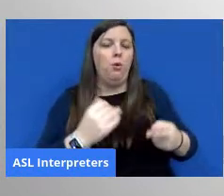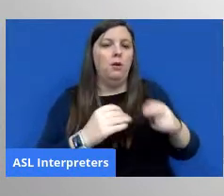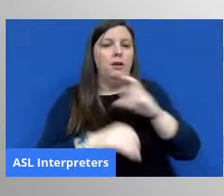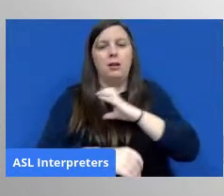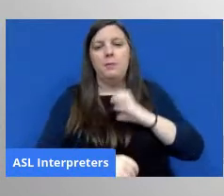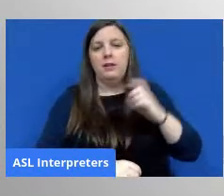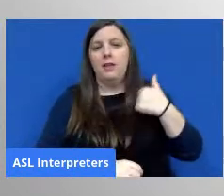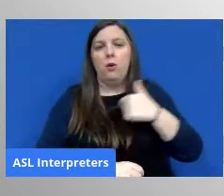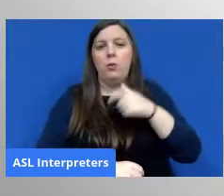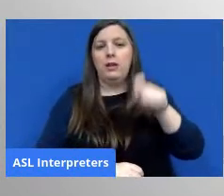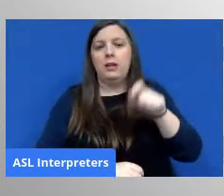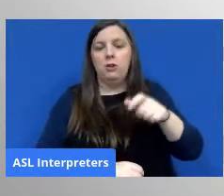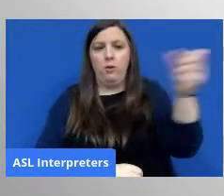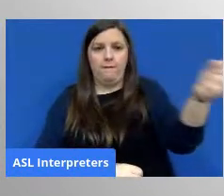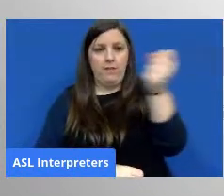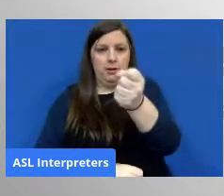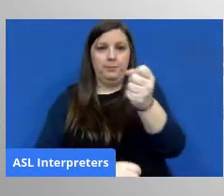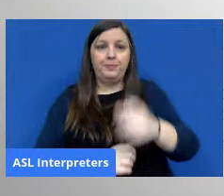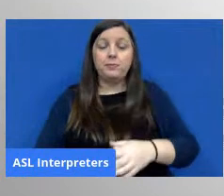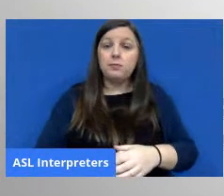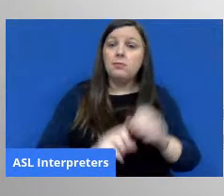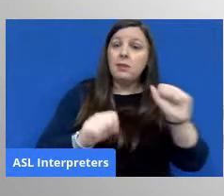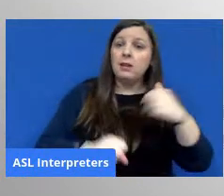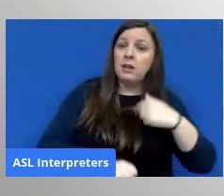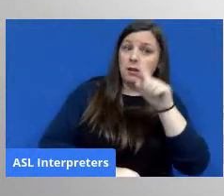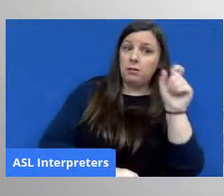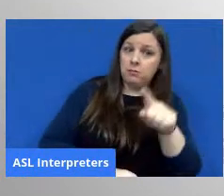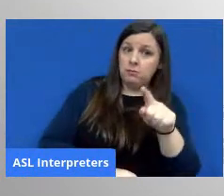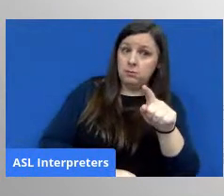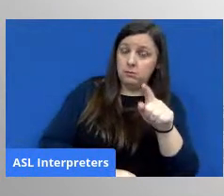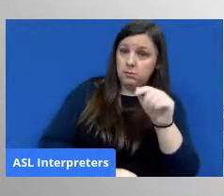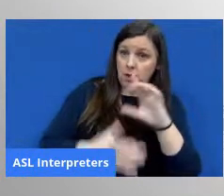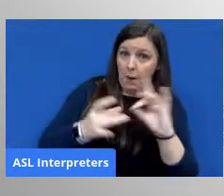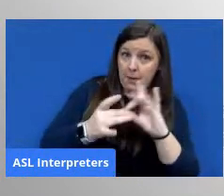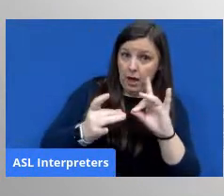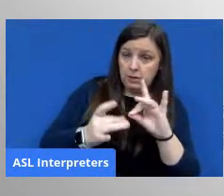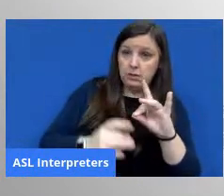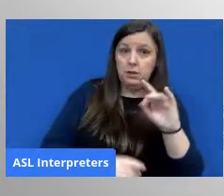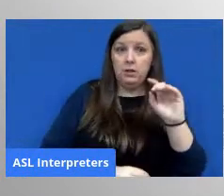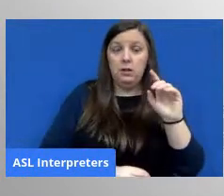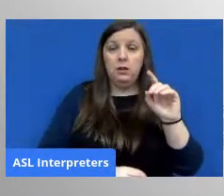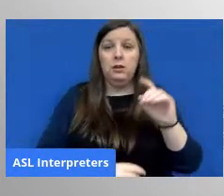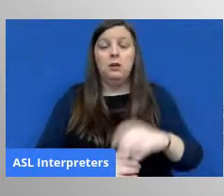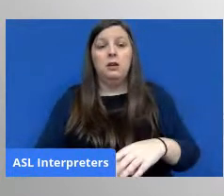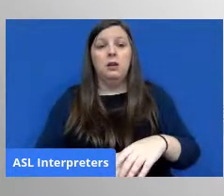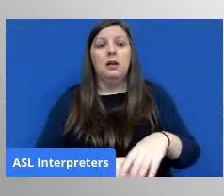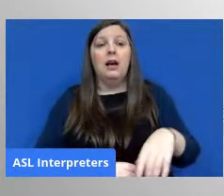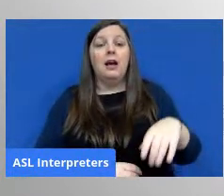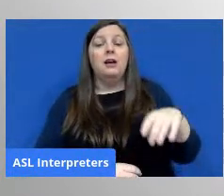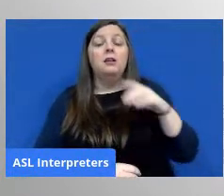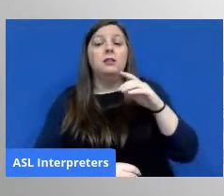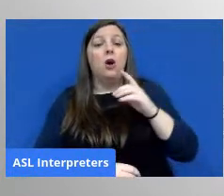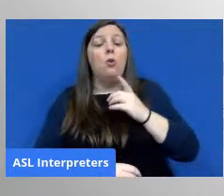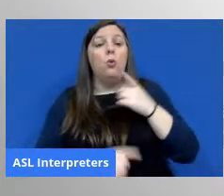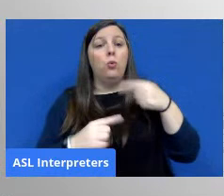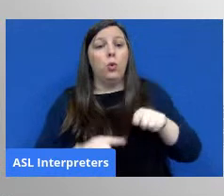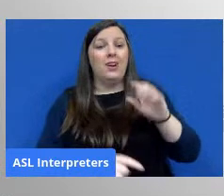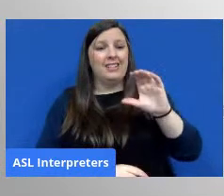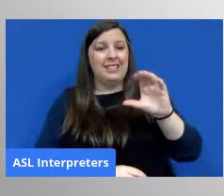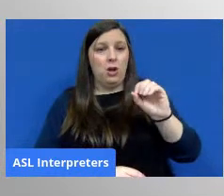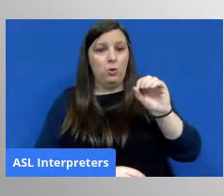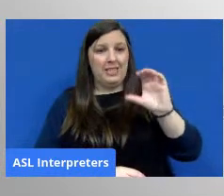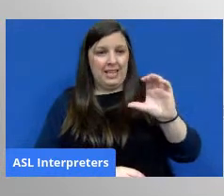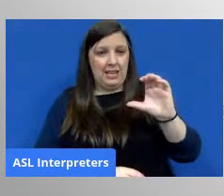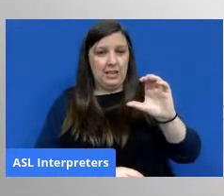Can I ask a question or make a comment? Sure. So at the COC, the